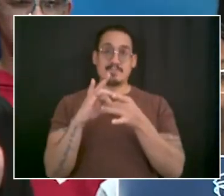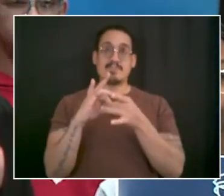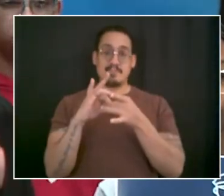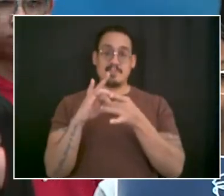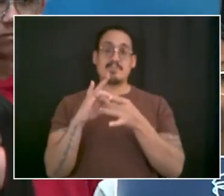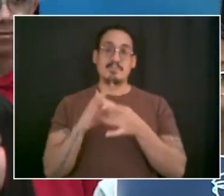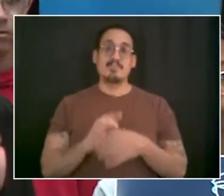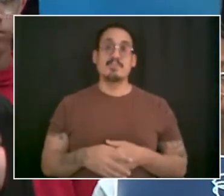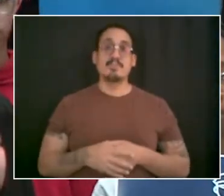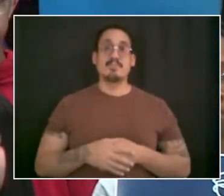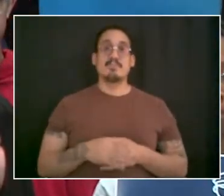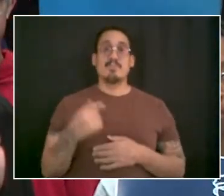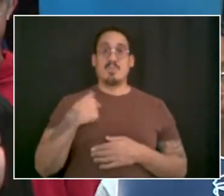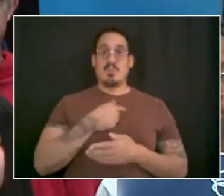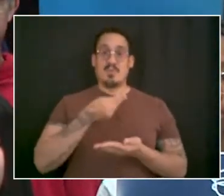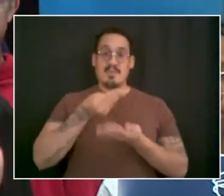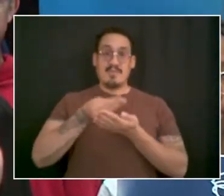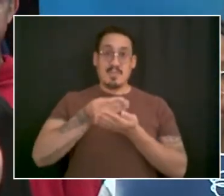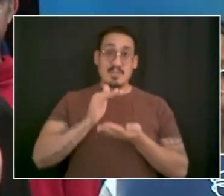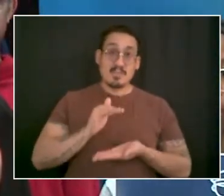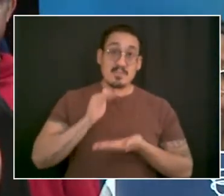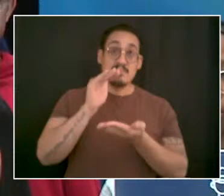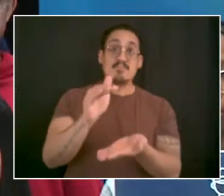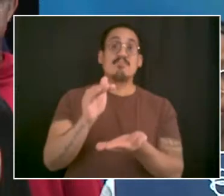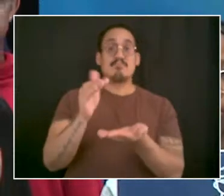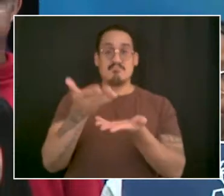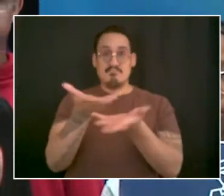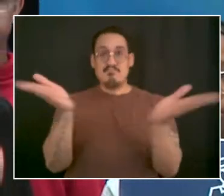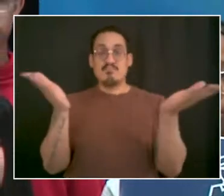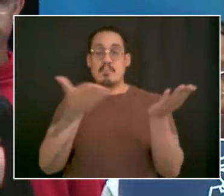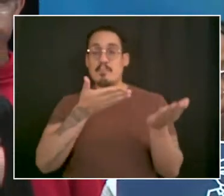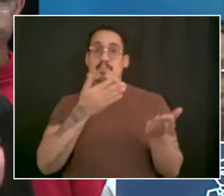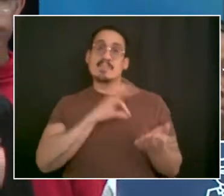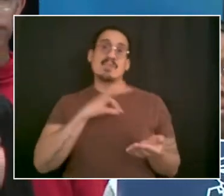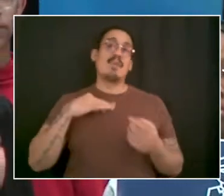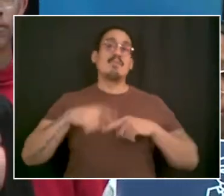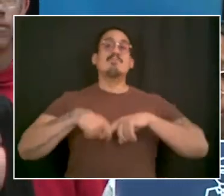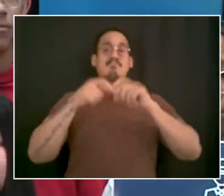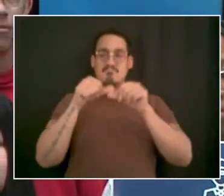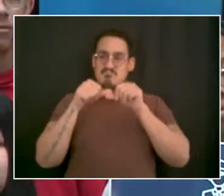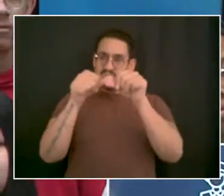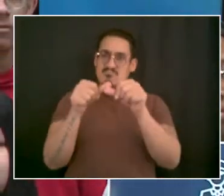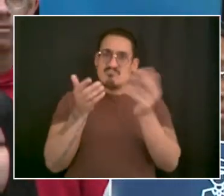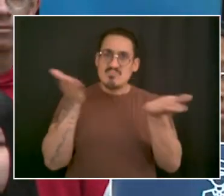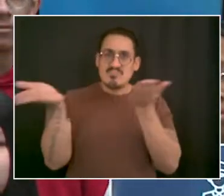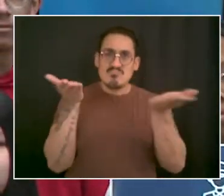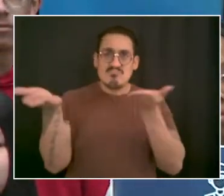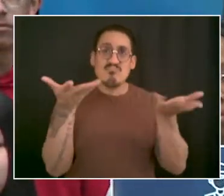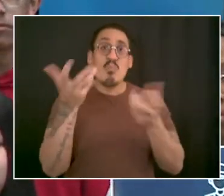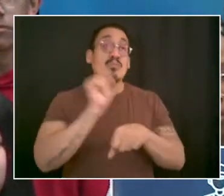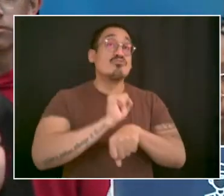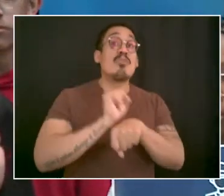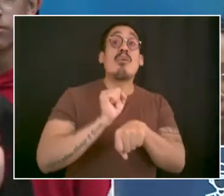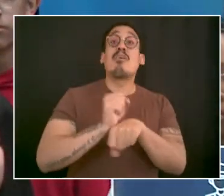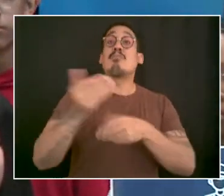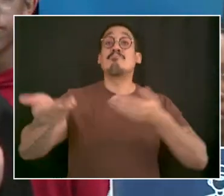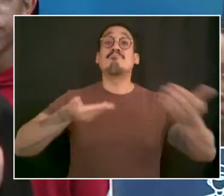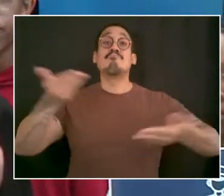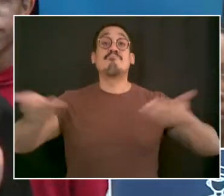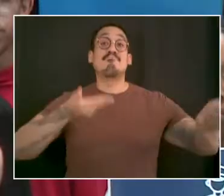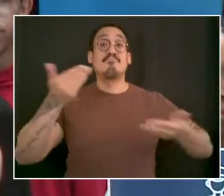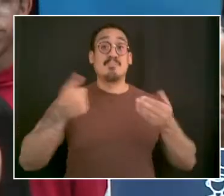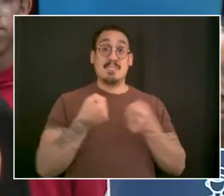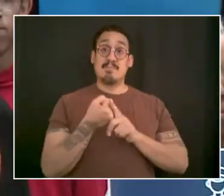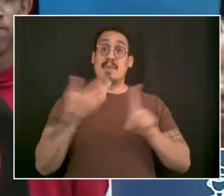for our hiring halls to be able to better serve every New Yorker who wants a job, and we're expanding our capacity to